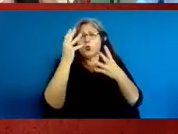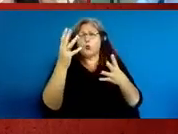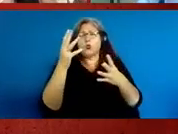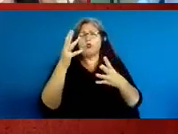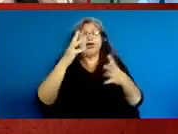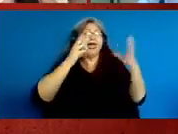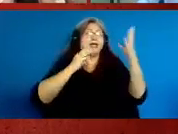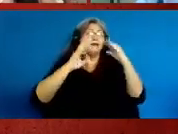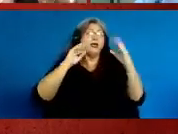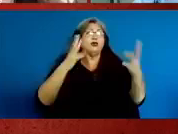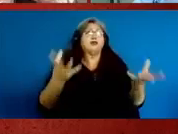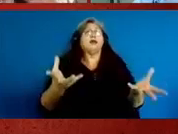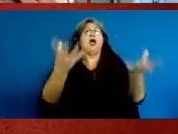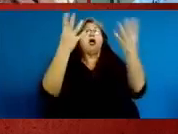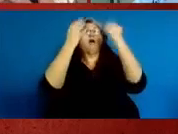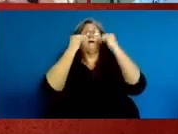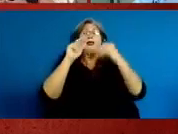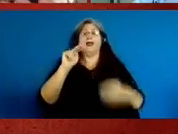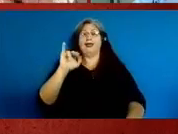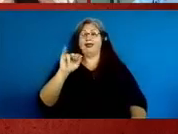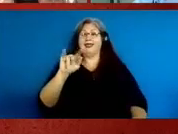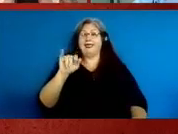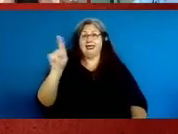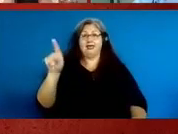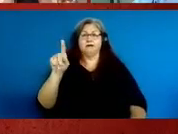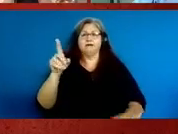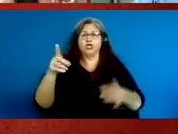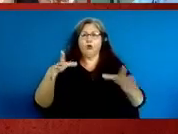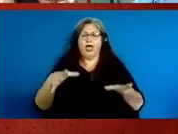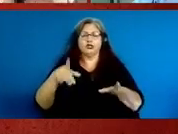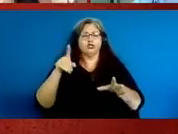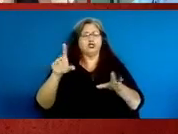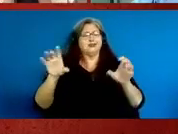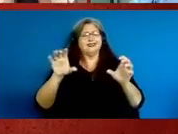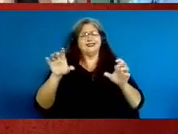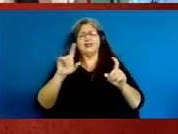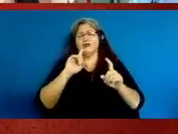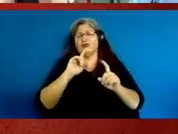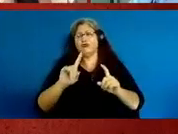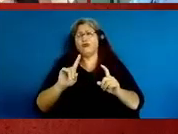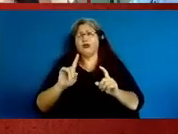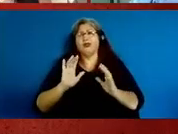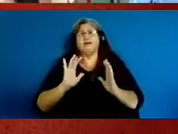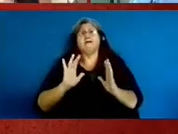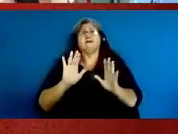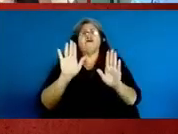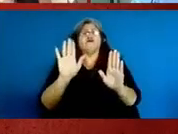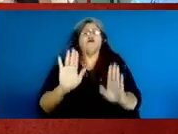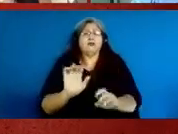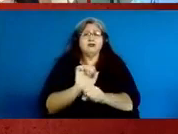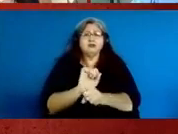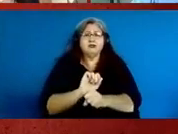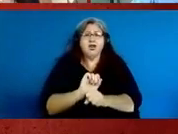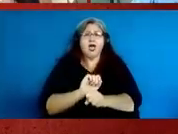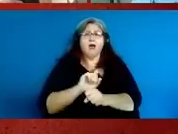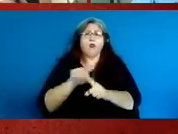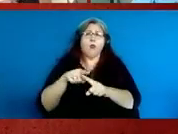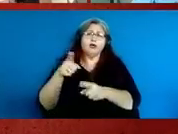experience that, you know, Nikki Caro did a tremendous job in making this